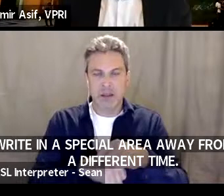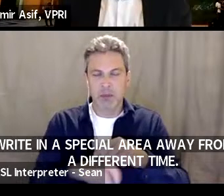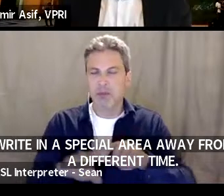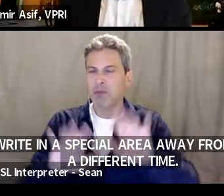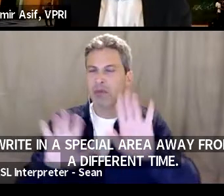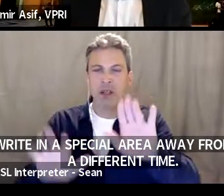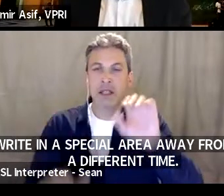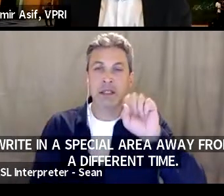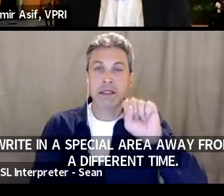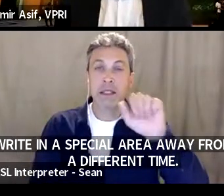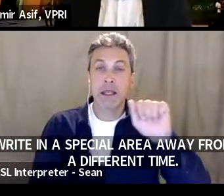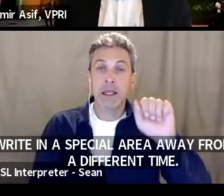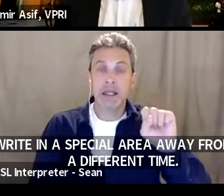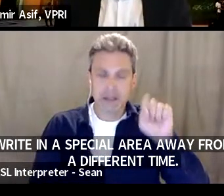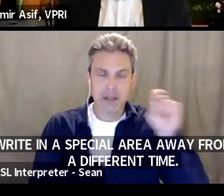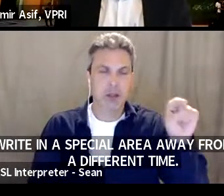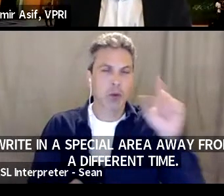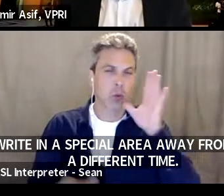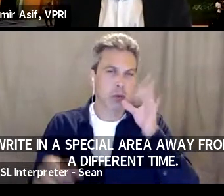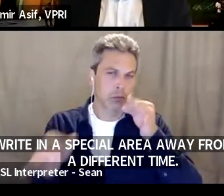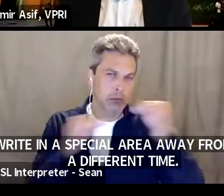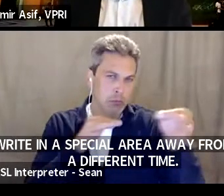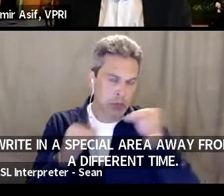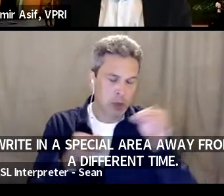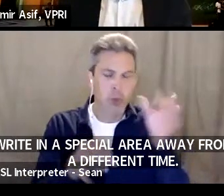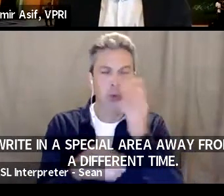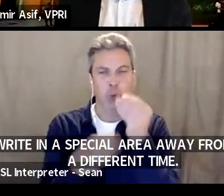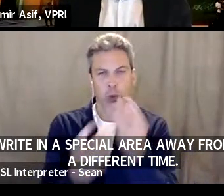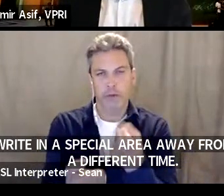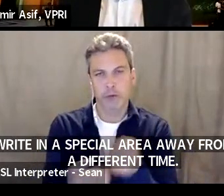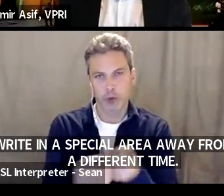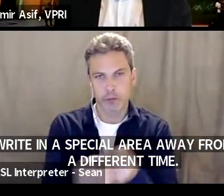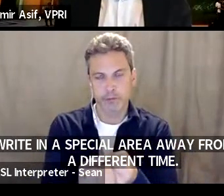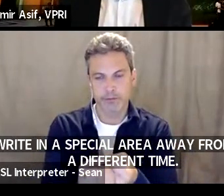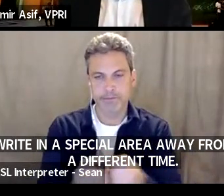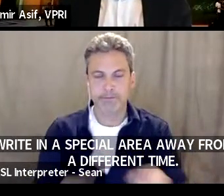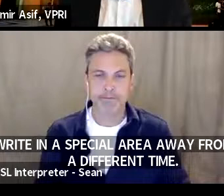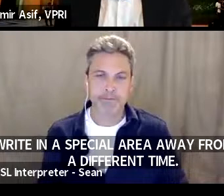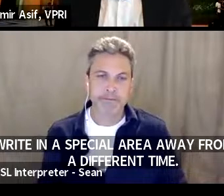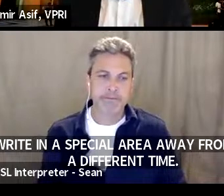that and support all students who register with them.